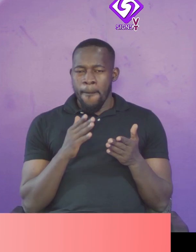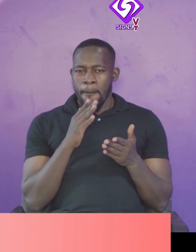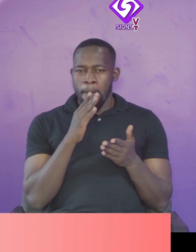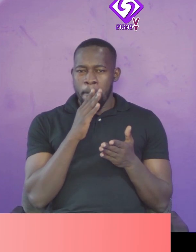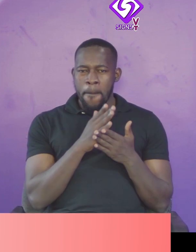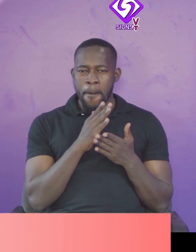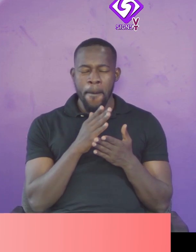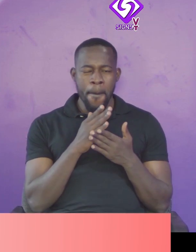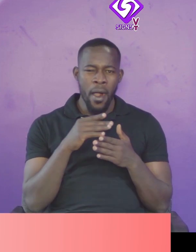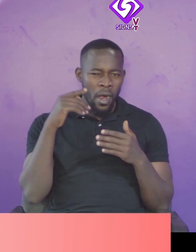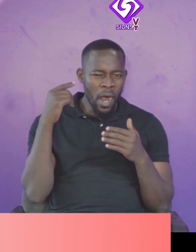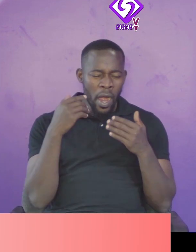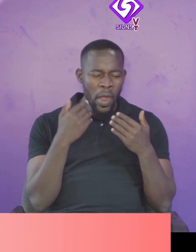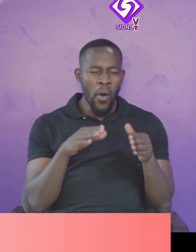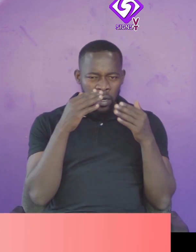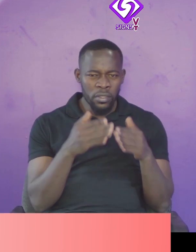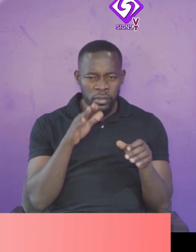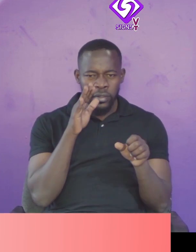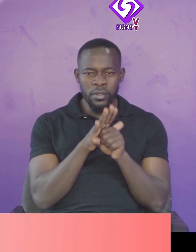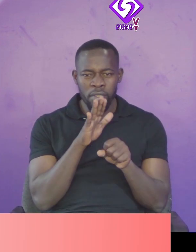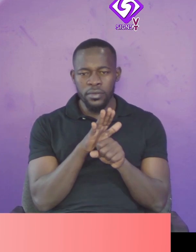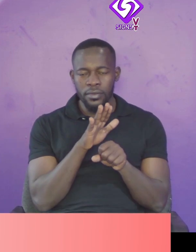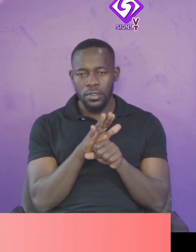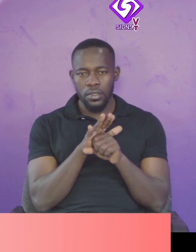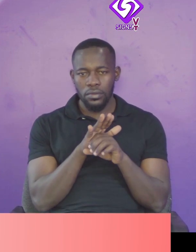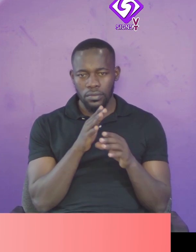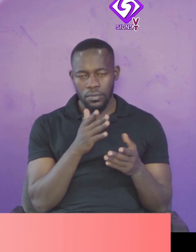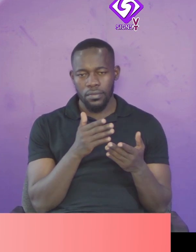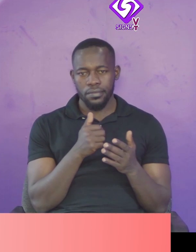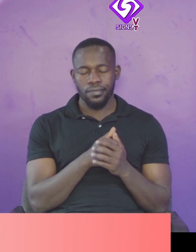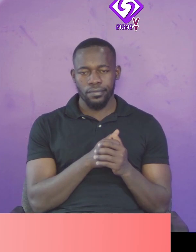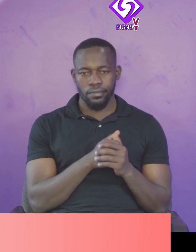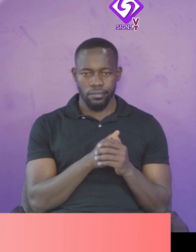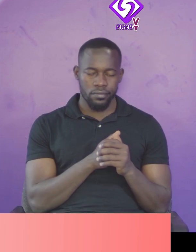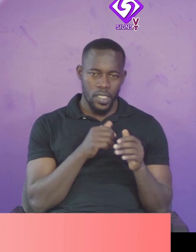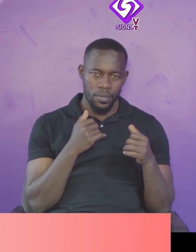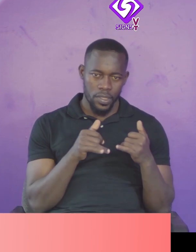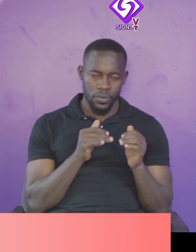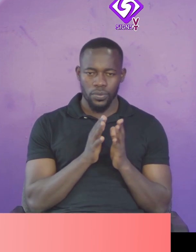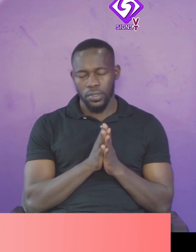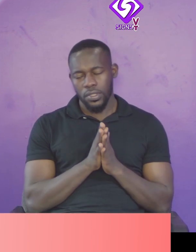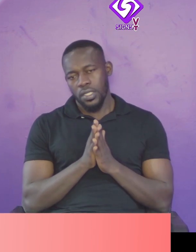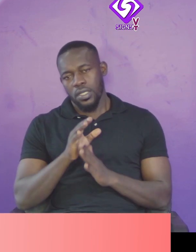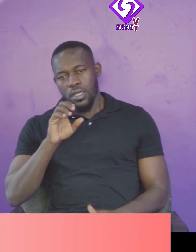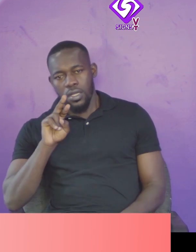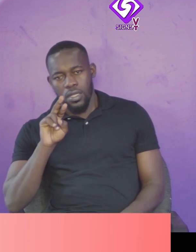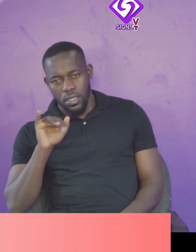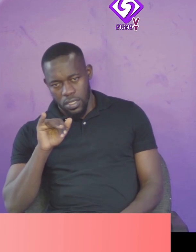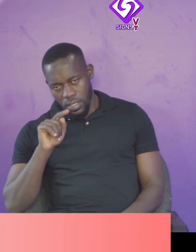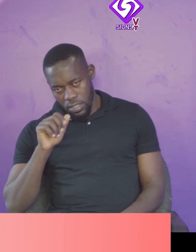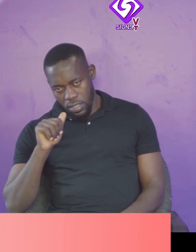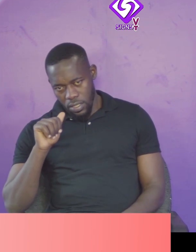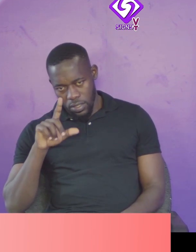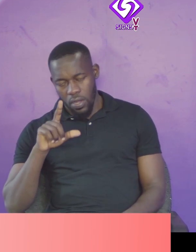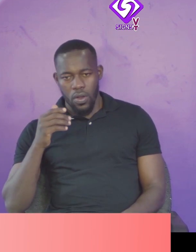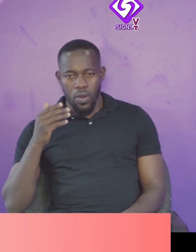got beatings most of the times. If you look at the matches they have played. Against Crystal Palace, they managed to concede.